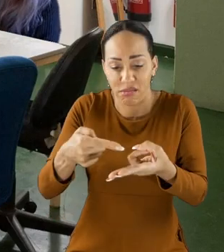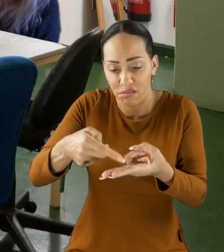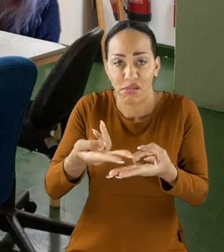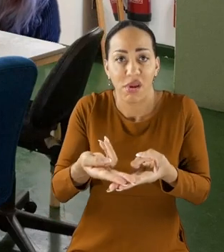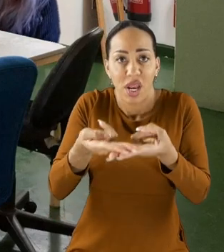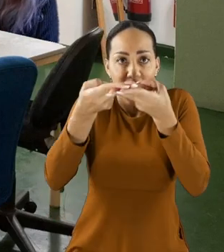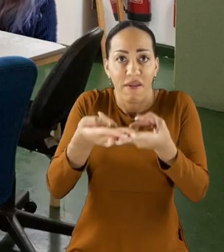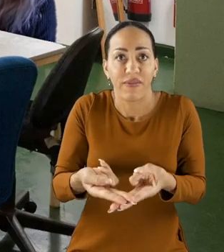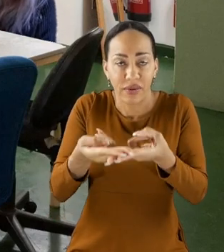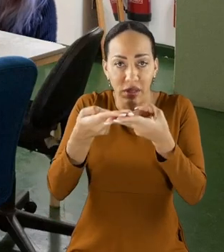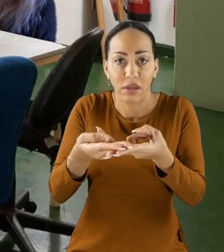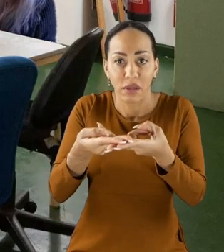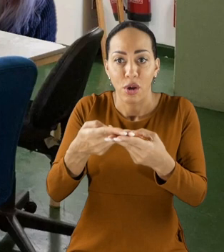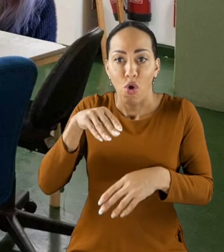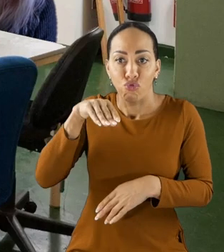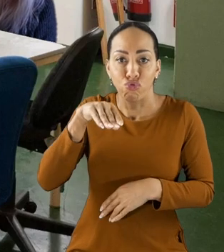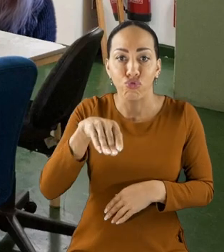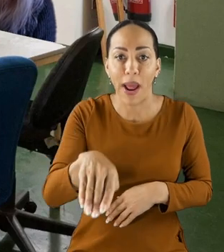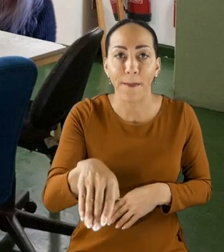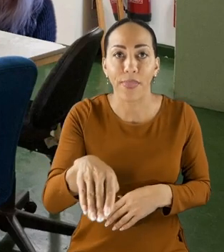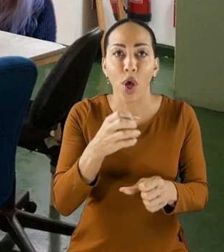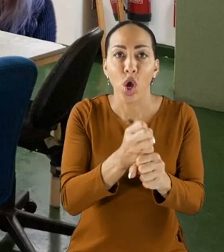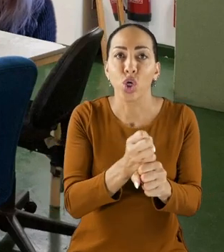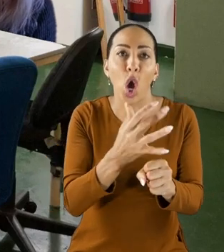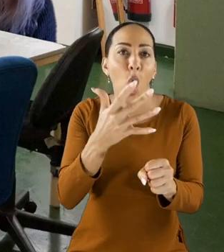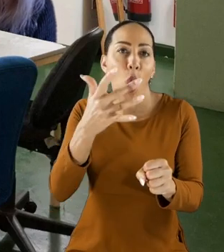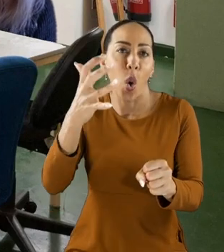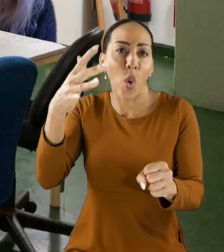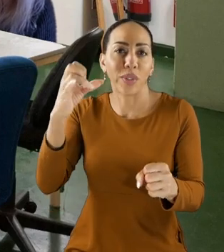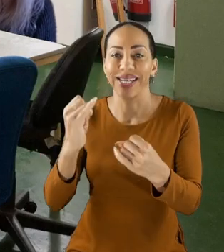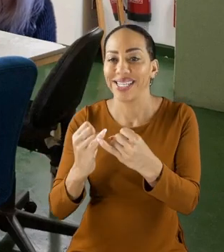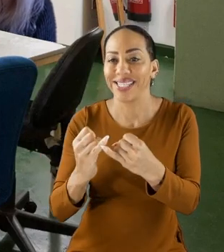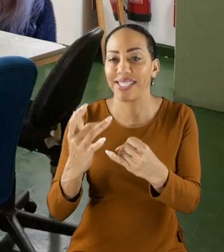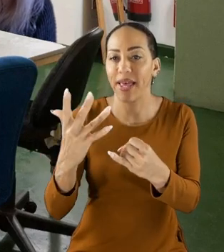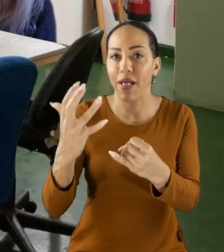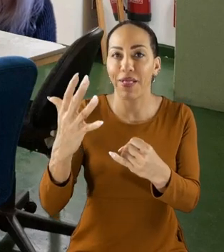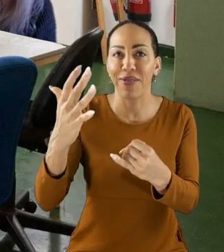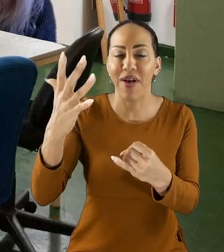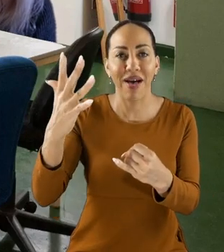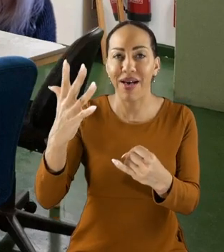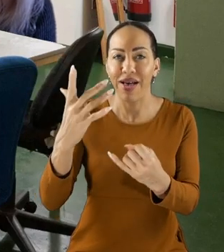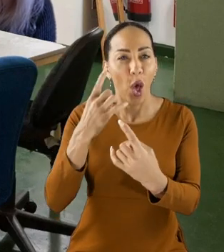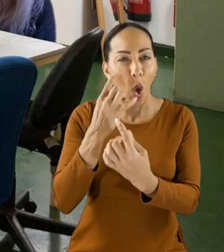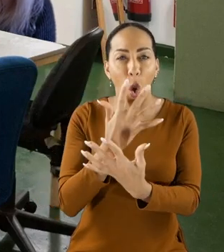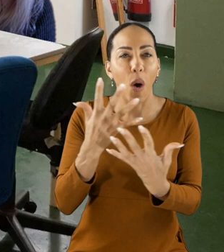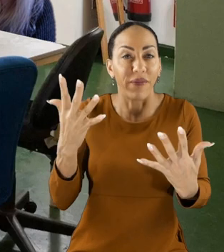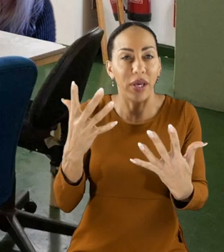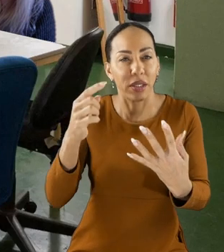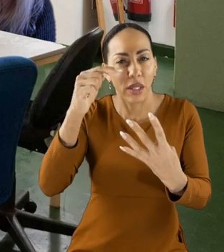looks like a lift going up. You see the ramp. Gold and silver have very big, sparkly finger movements. So we